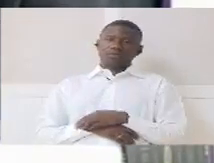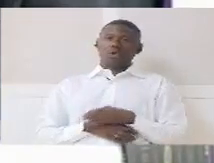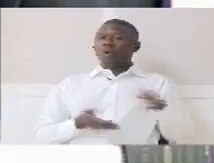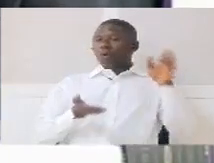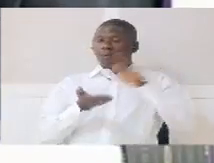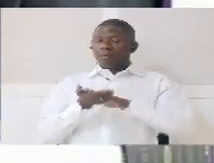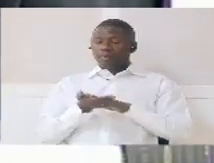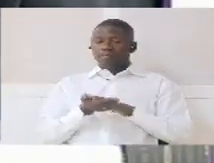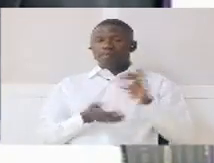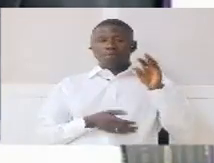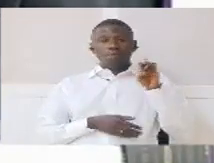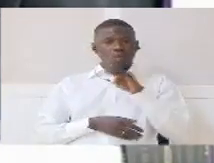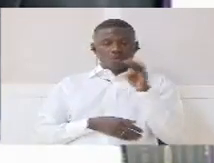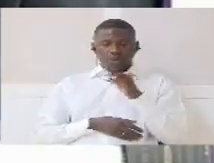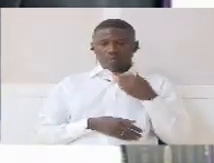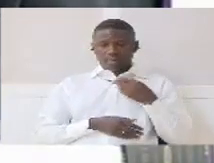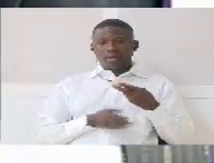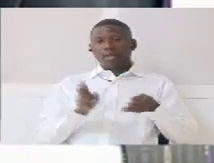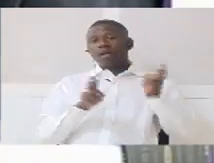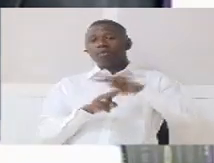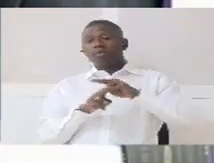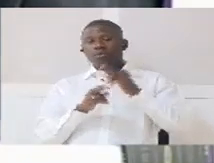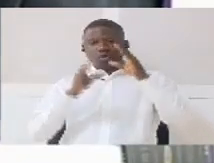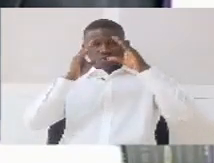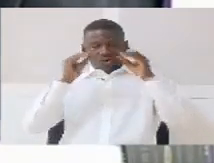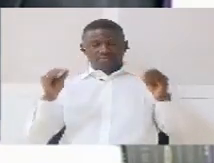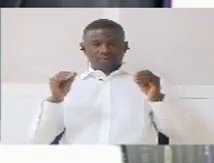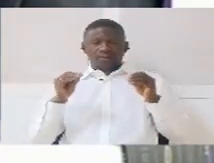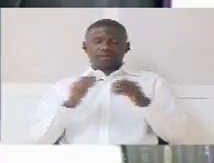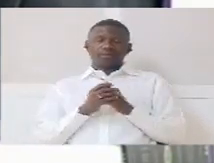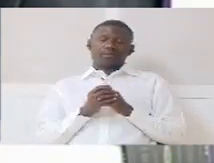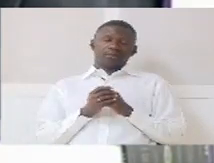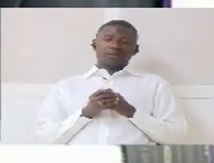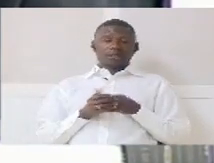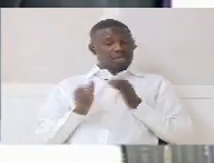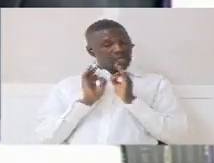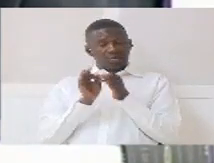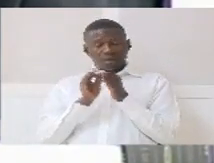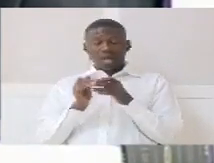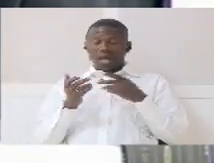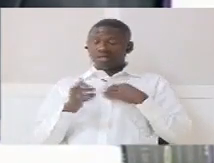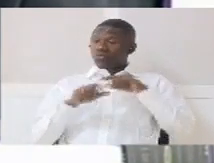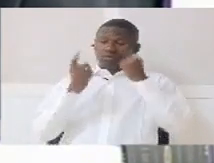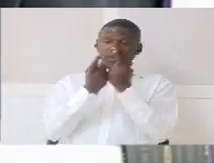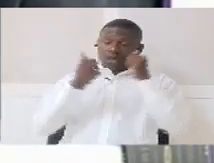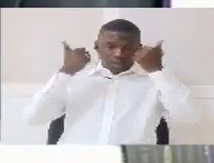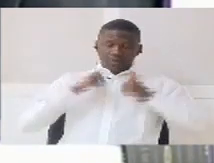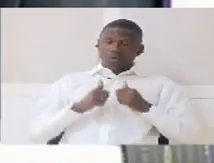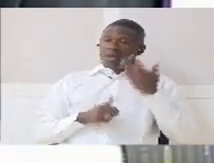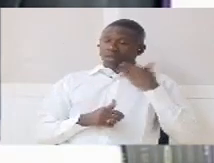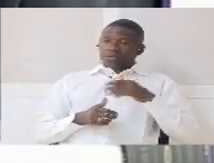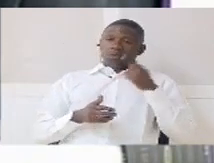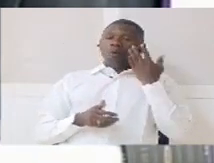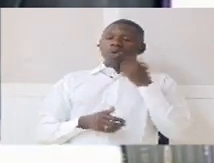in the office. I reported to my office on Monday. Case weekend okon. They said to me, there was a case here which happened